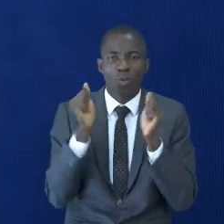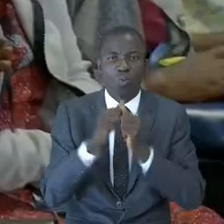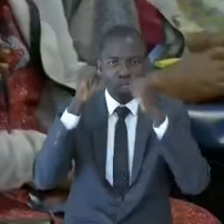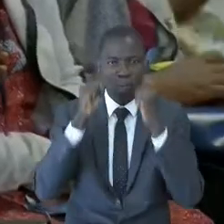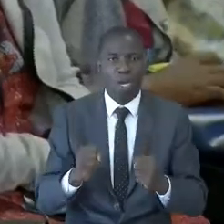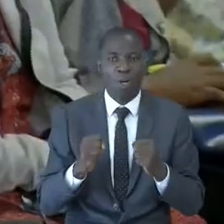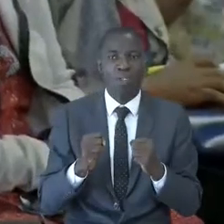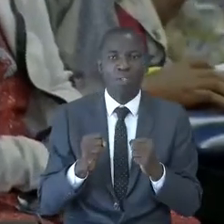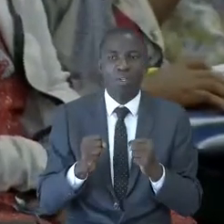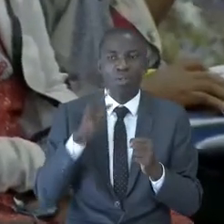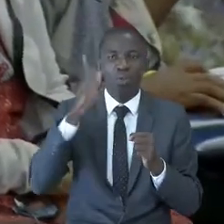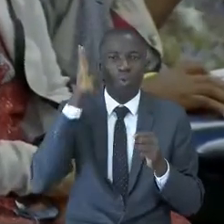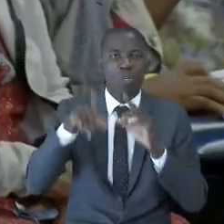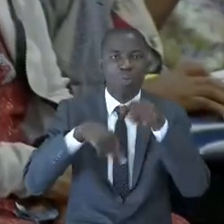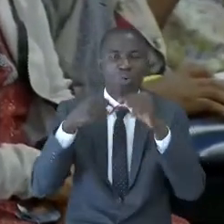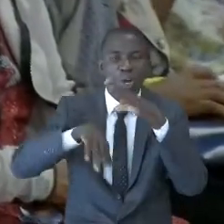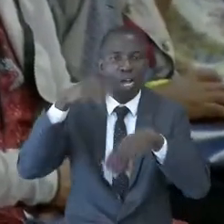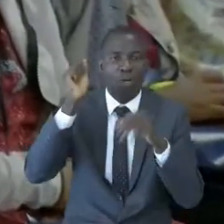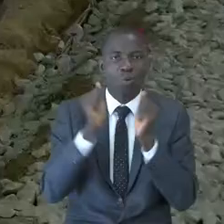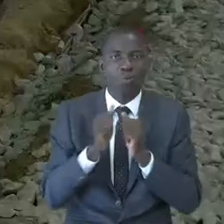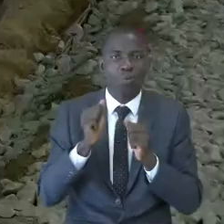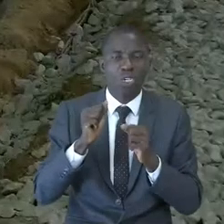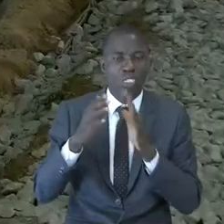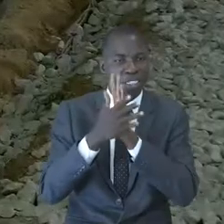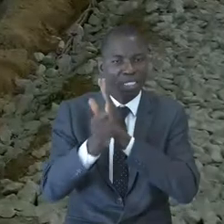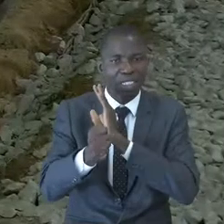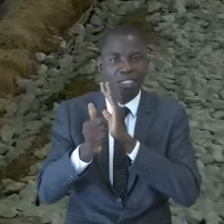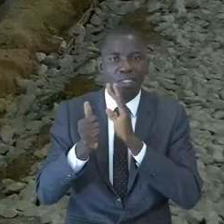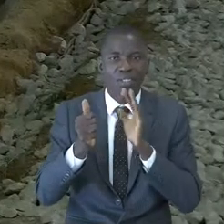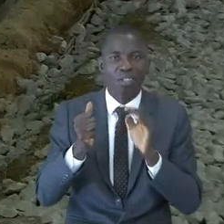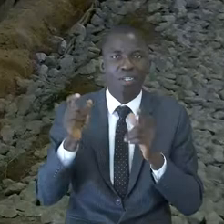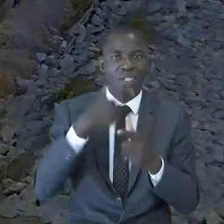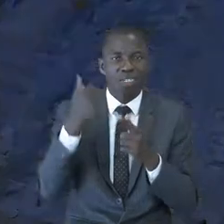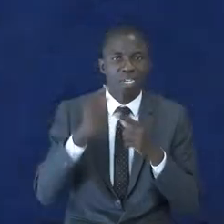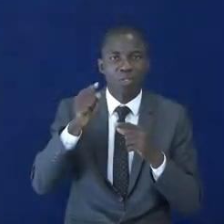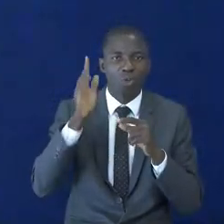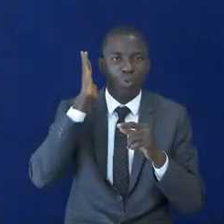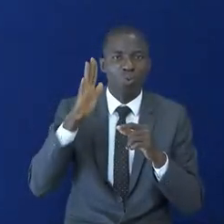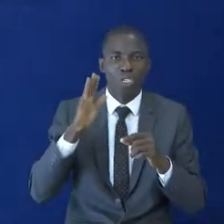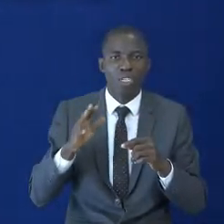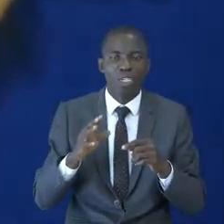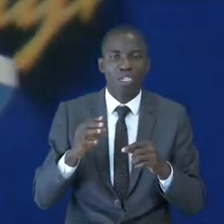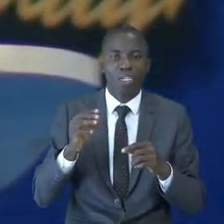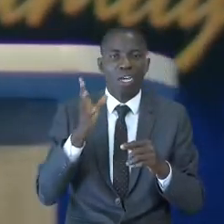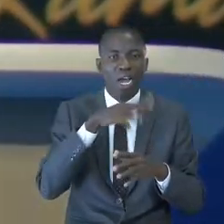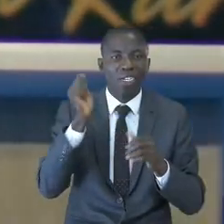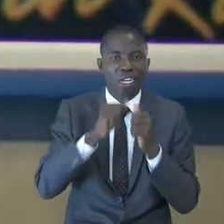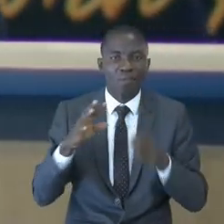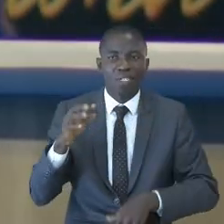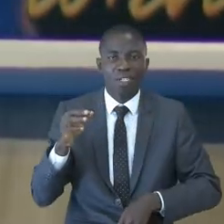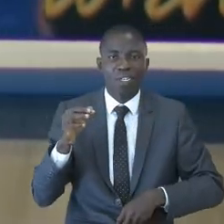power. You'll go forth with skill. You'll go forth and everything